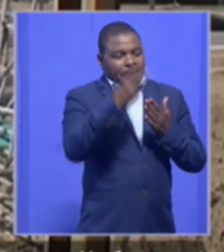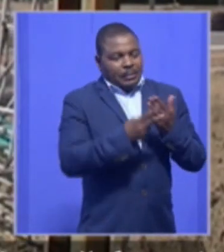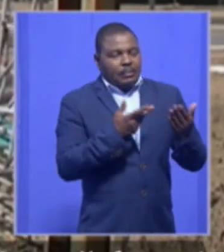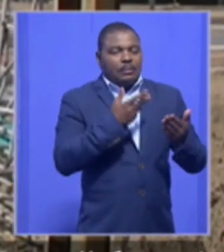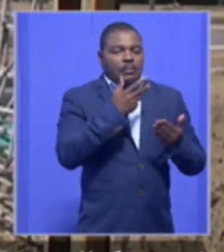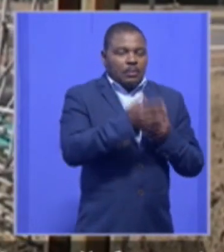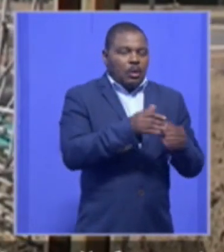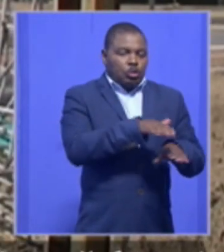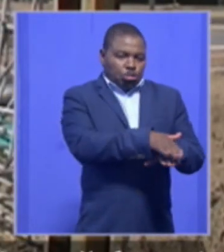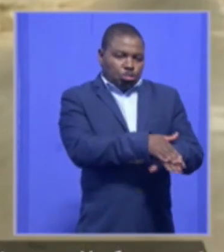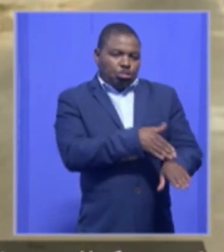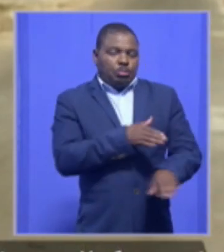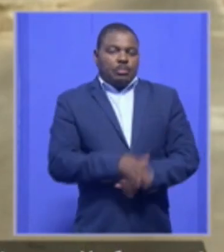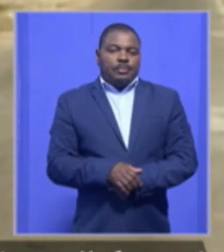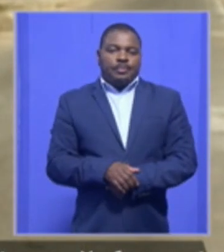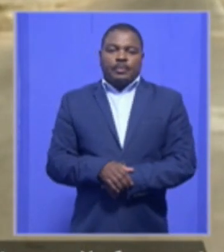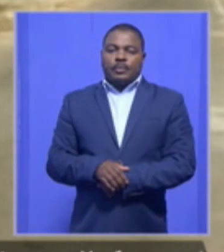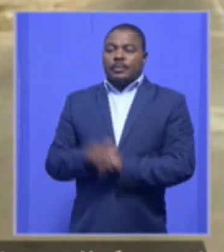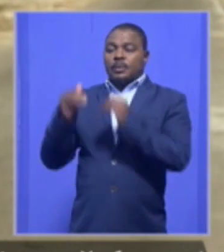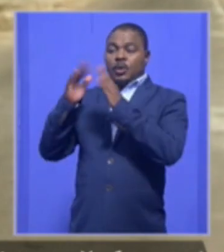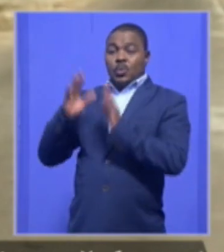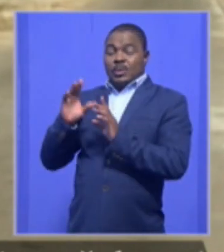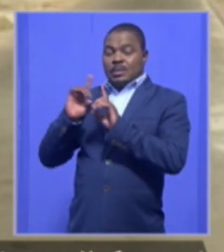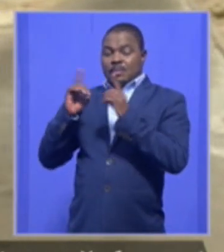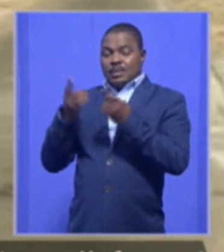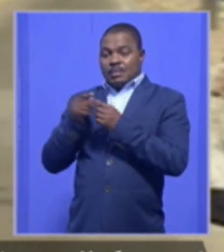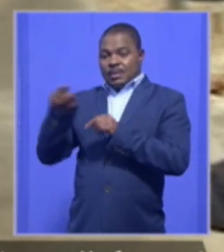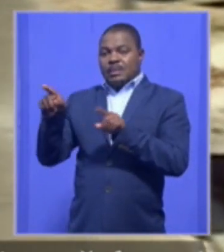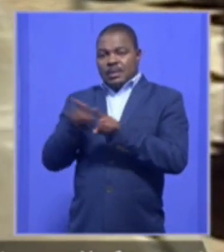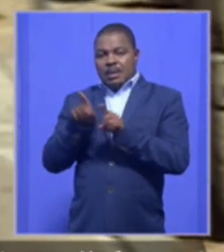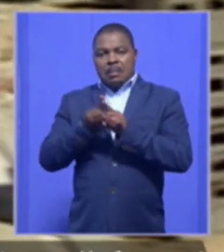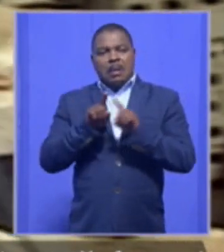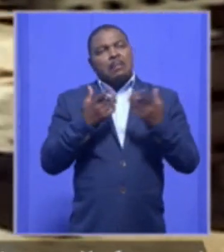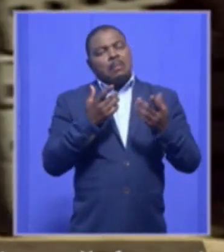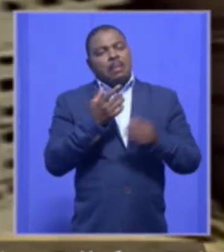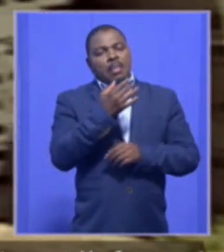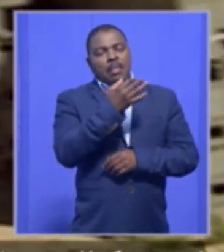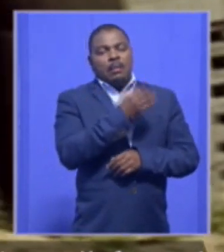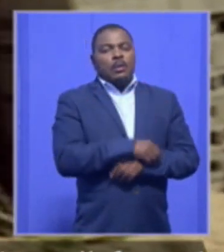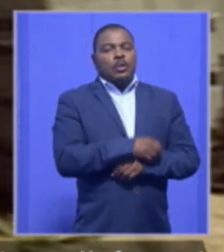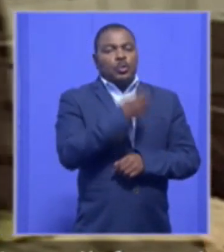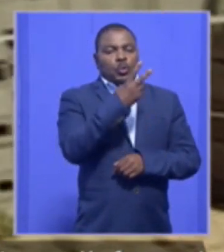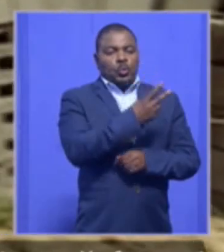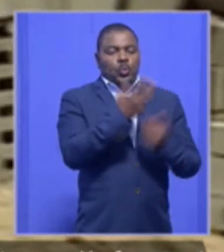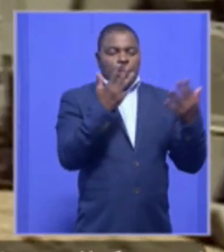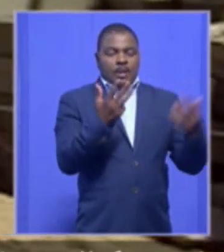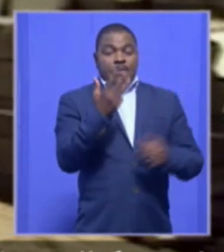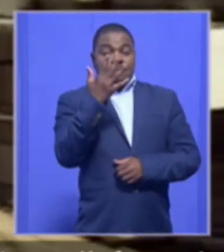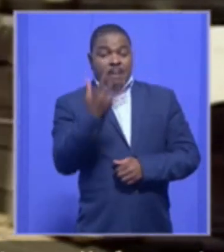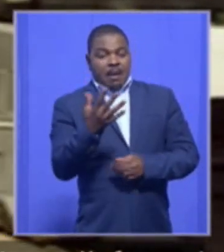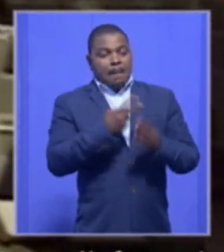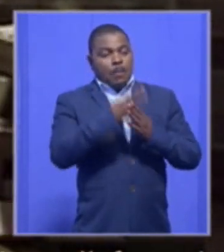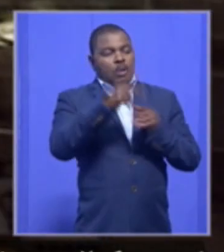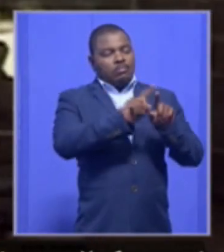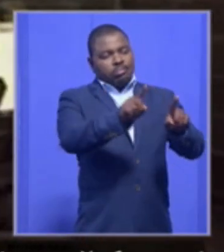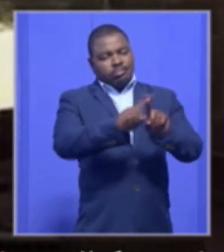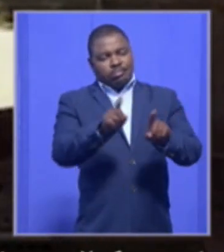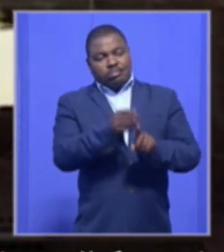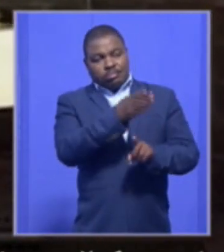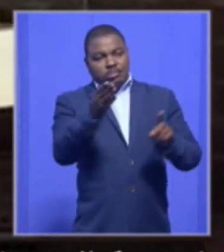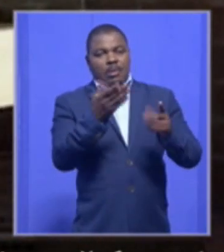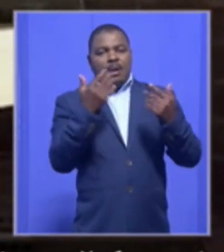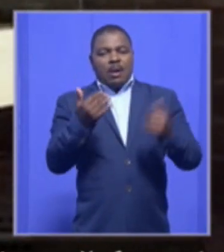diprotšeke. Kgoro ya merero ya bodulo yeo e nang le diprotšeke tša dintlo tše 295 tše di emišitšwego go tloga mmušong